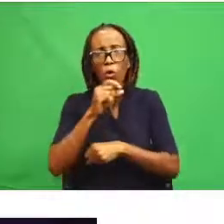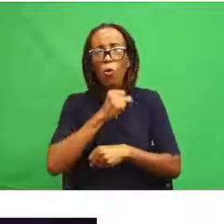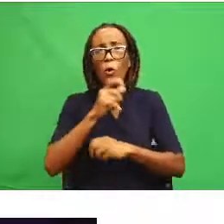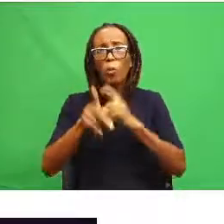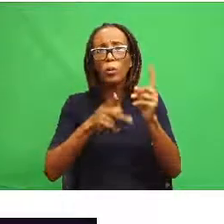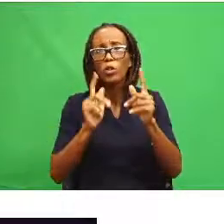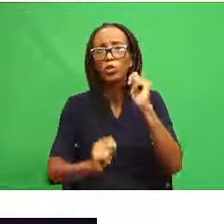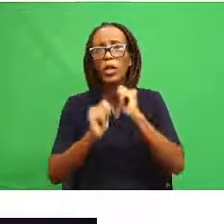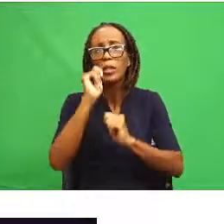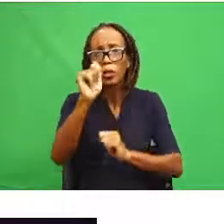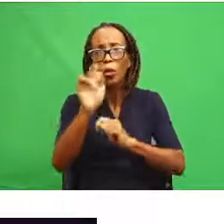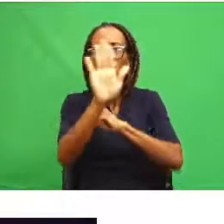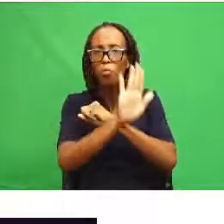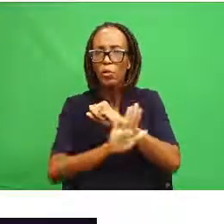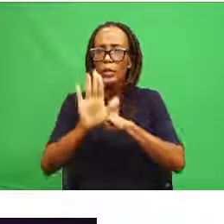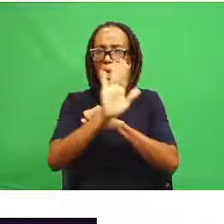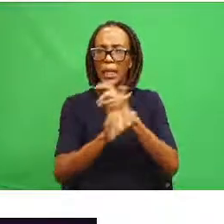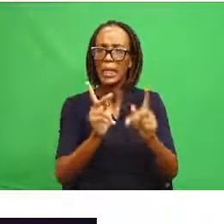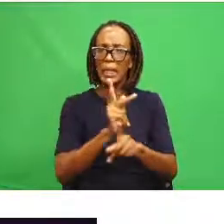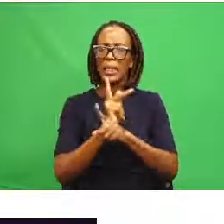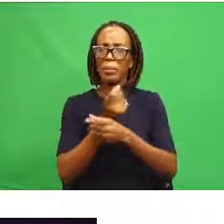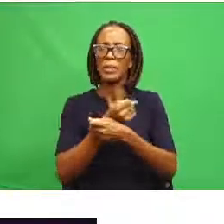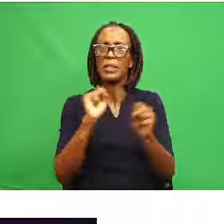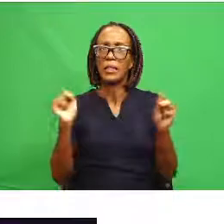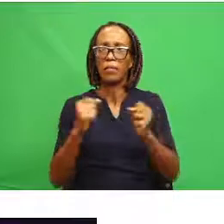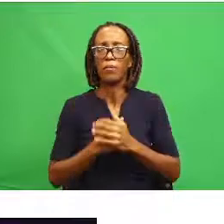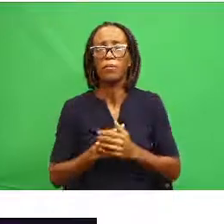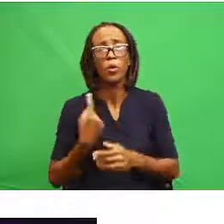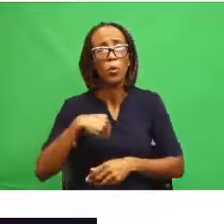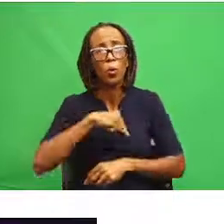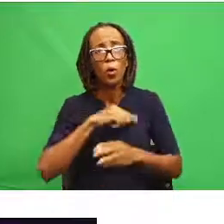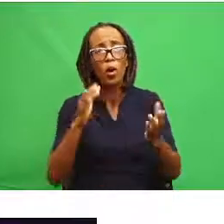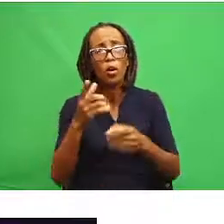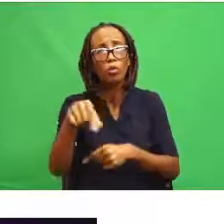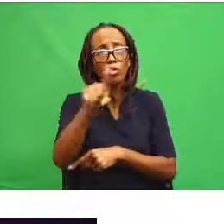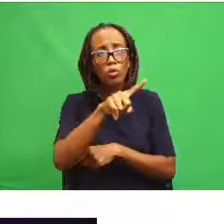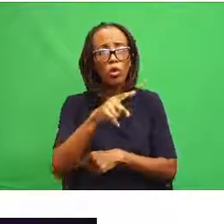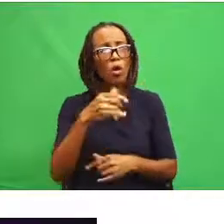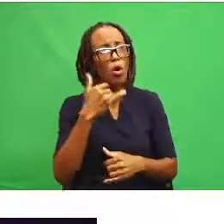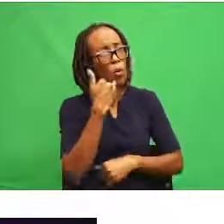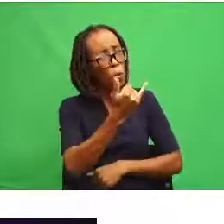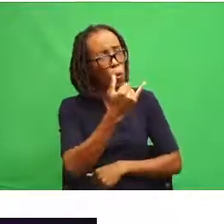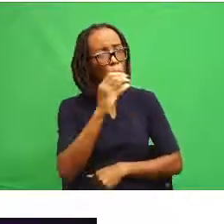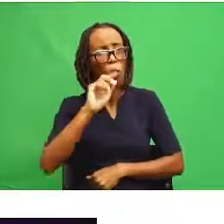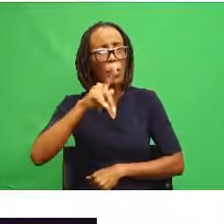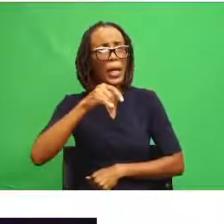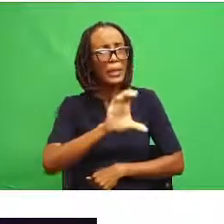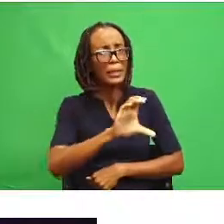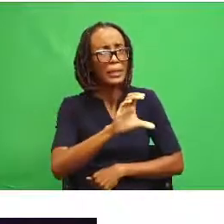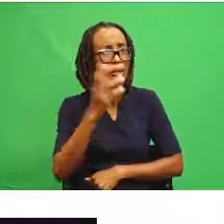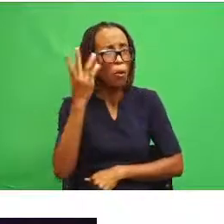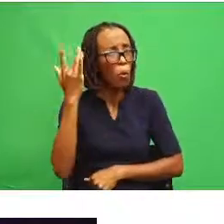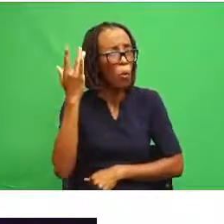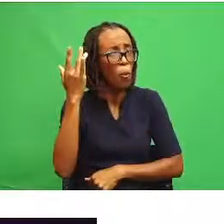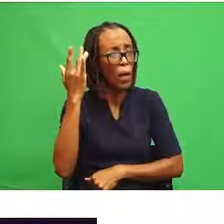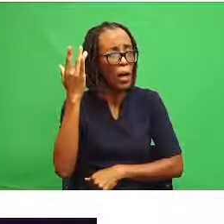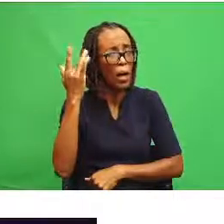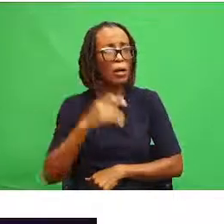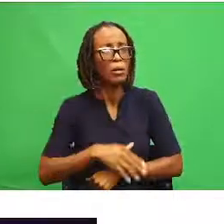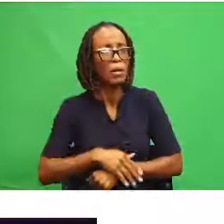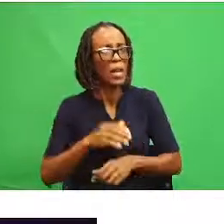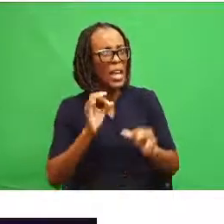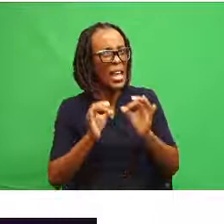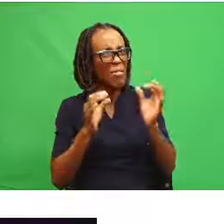and Tobago are safe. We encourage persons to call the Division of Aging toll-free hotline